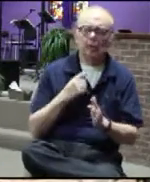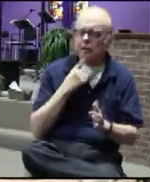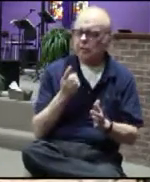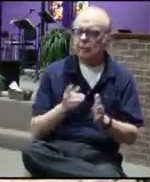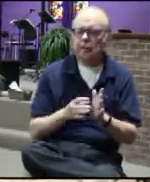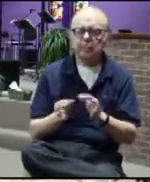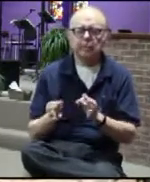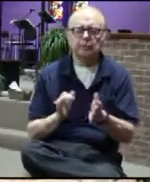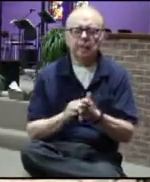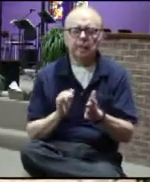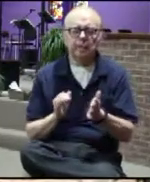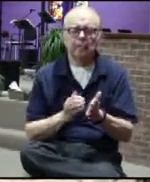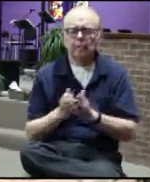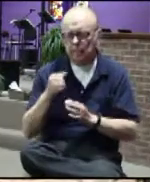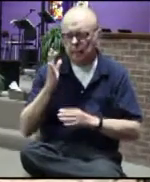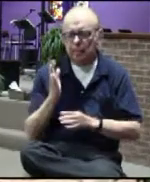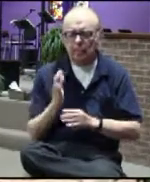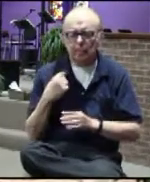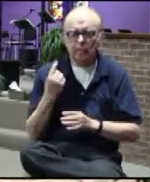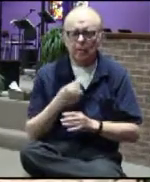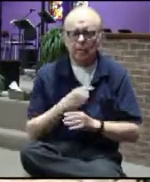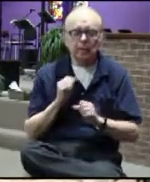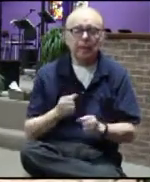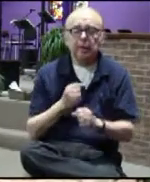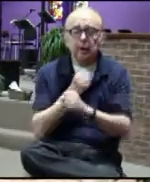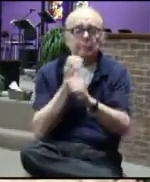trying to tell us through God that we could imagine.